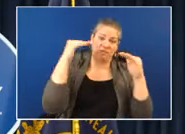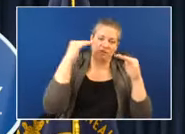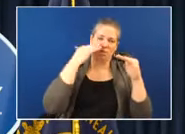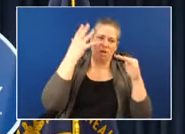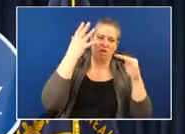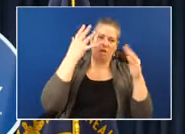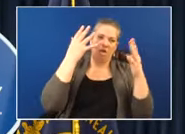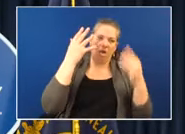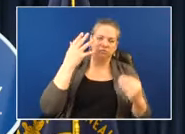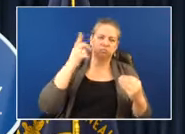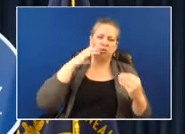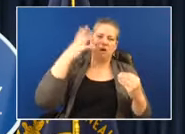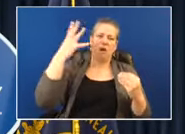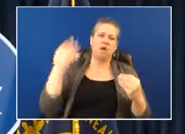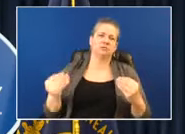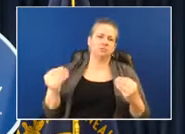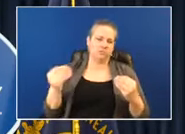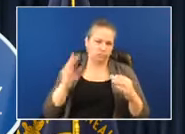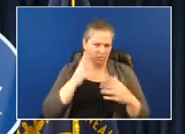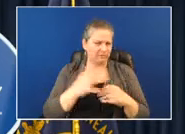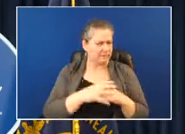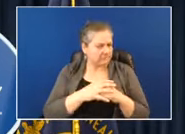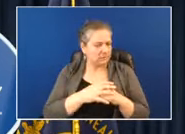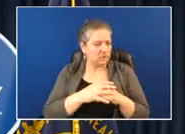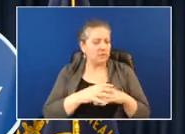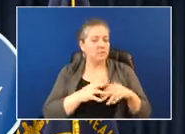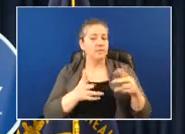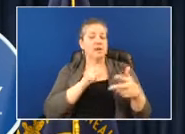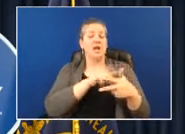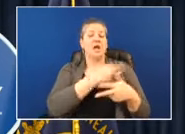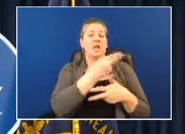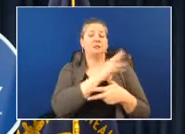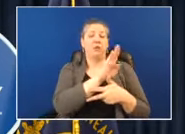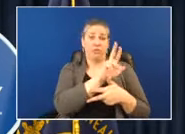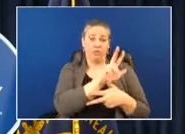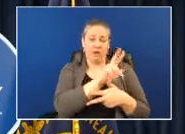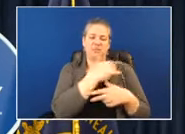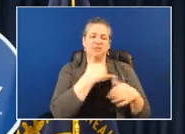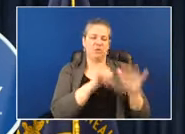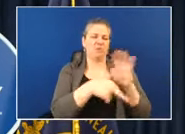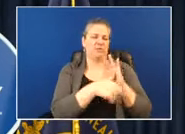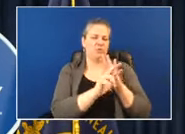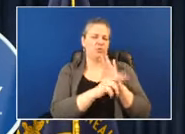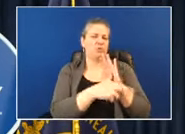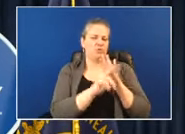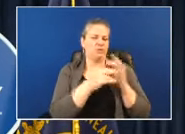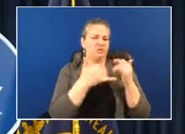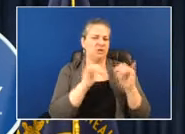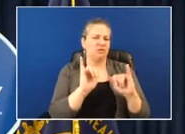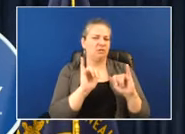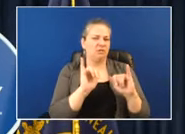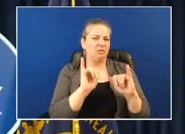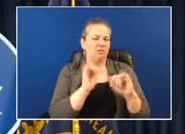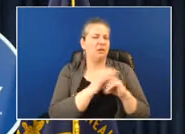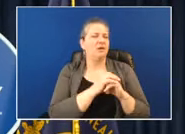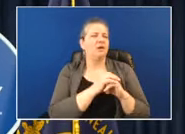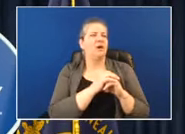it. On 3, you know, still reviewing it. certainly